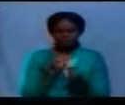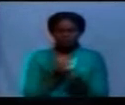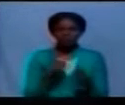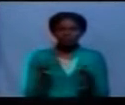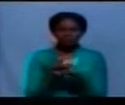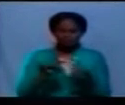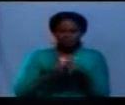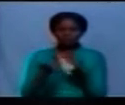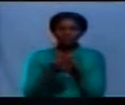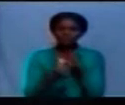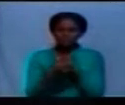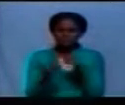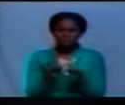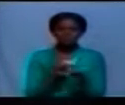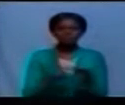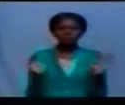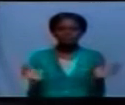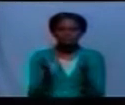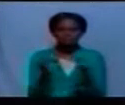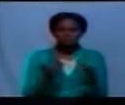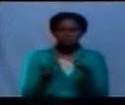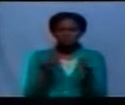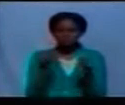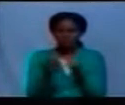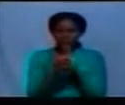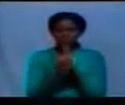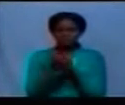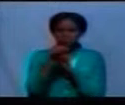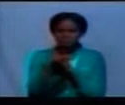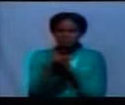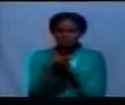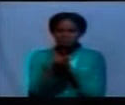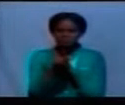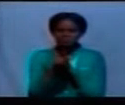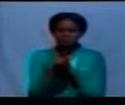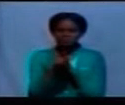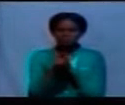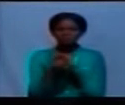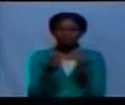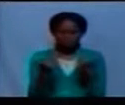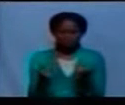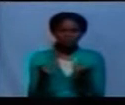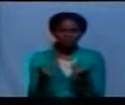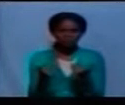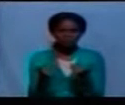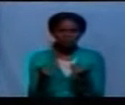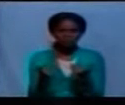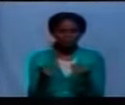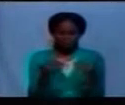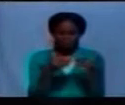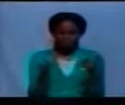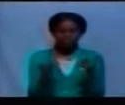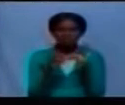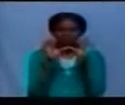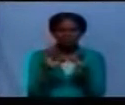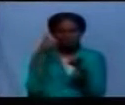should start saving. And I would encourage people like you should actually walk over to any bank now and open an account